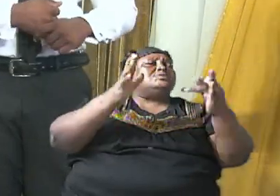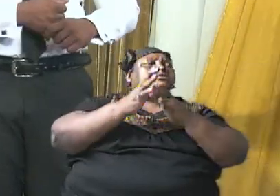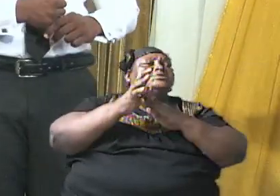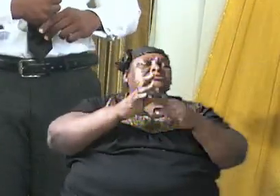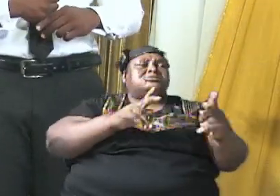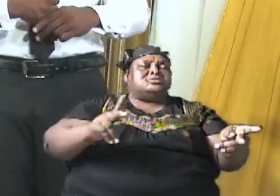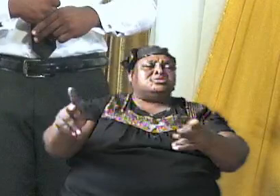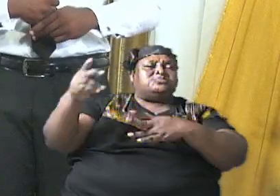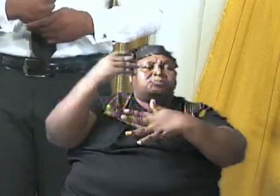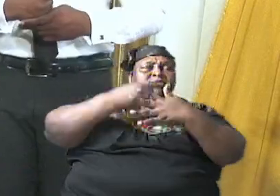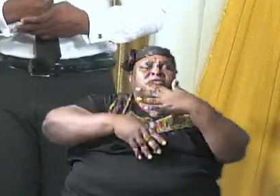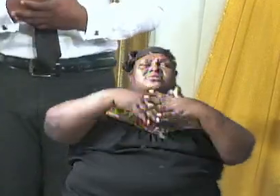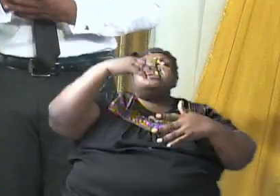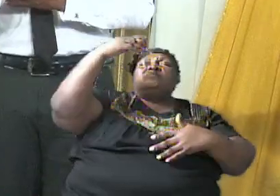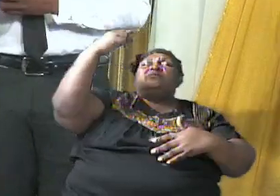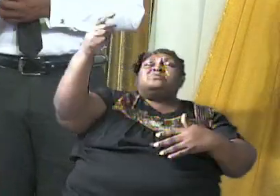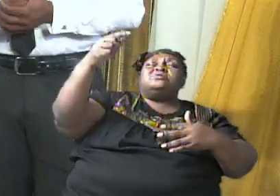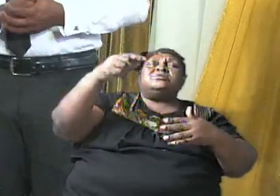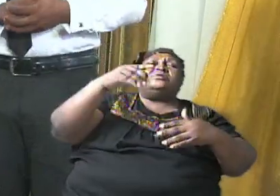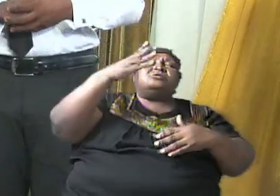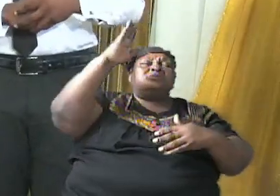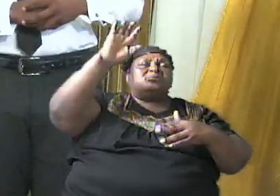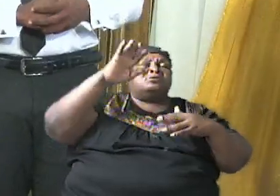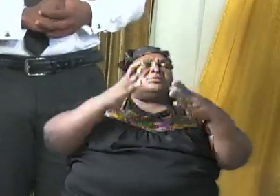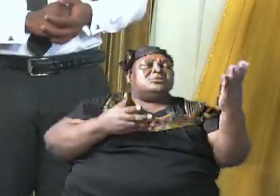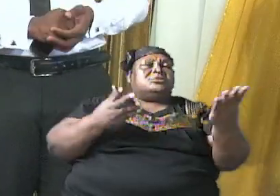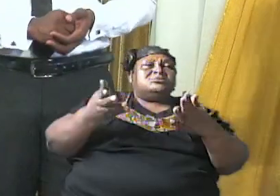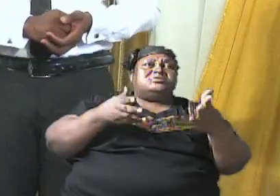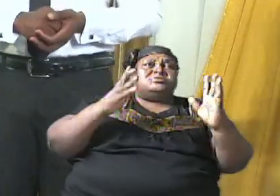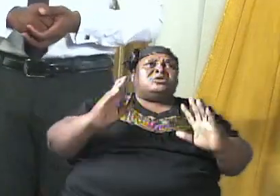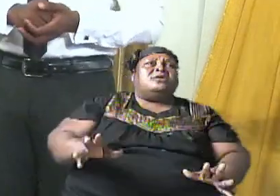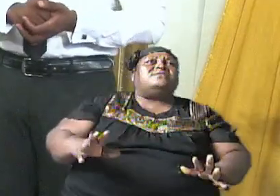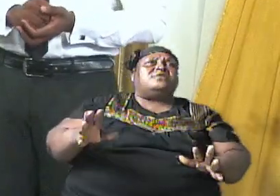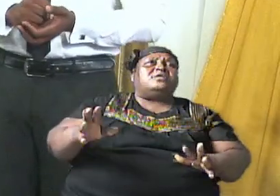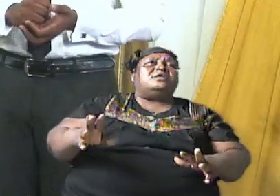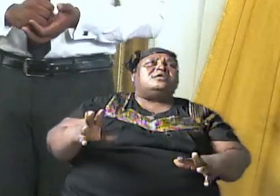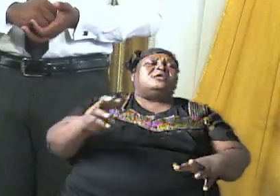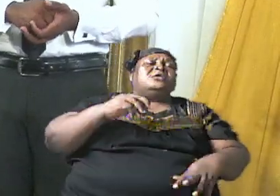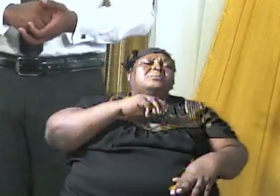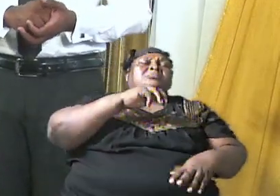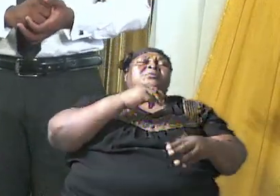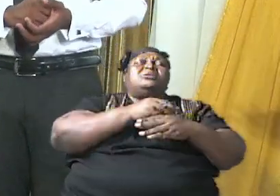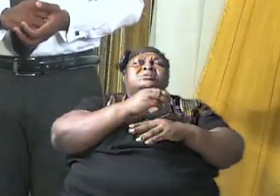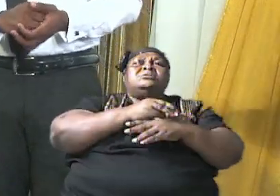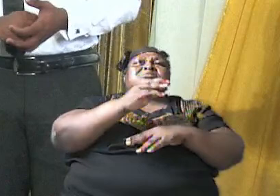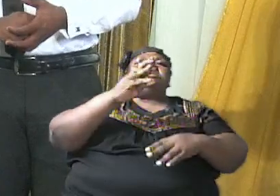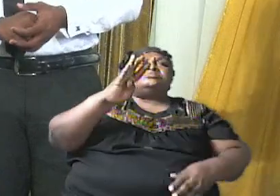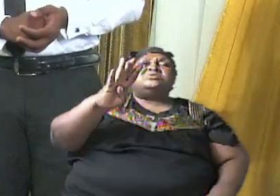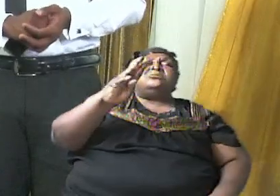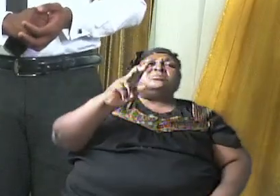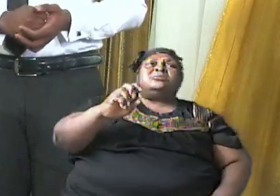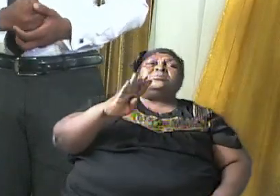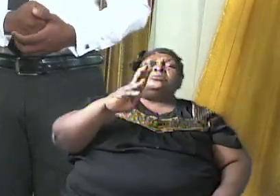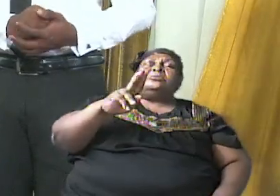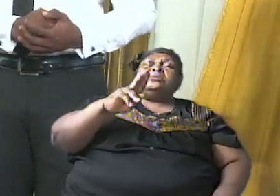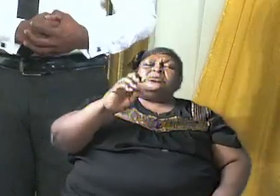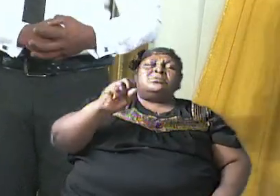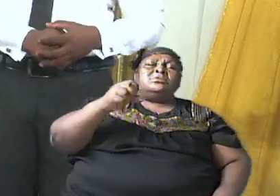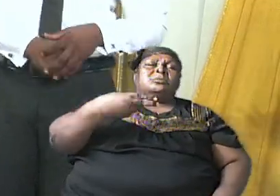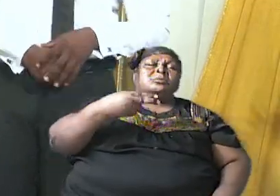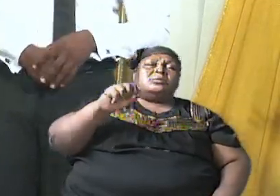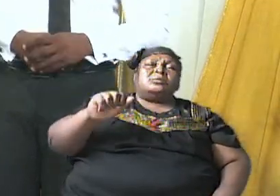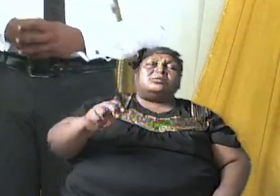we put before you, Lord God, your servant, Lord God, Minister Boucher and Minister Ramkinson, Lord God. You